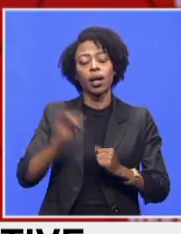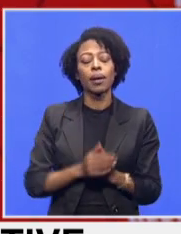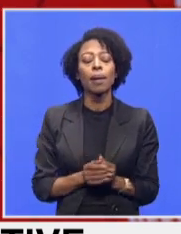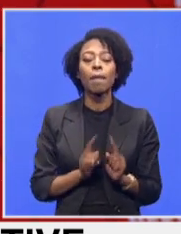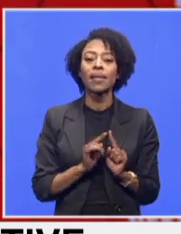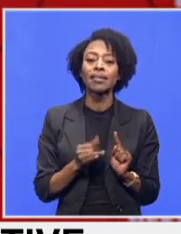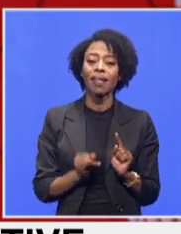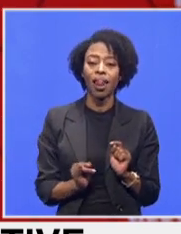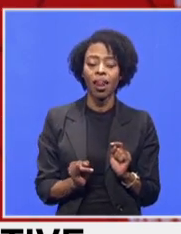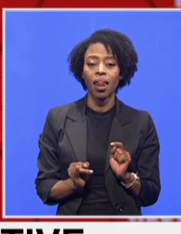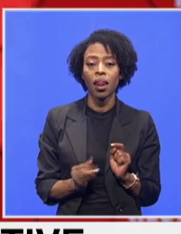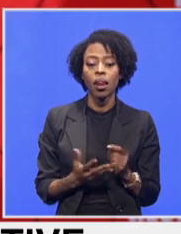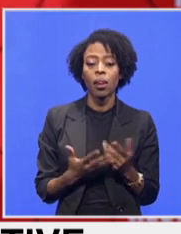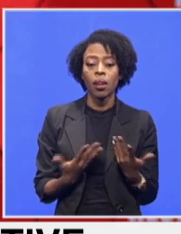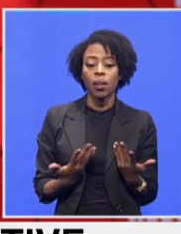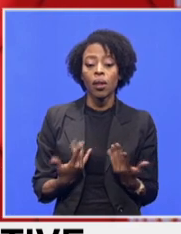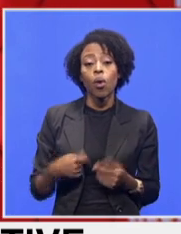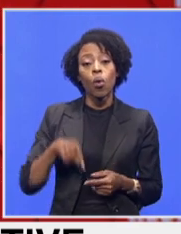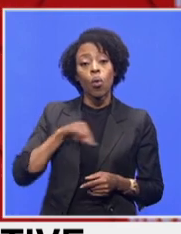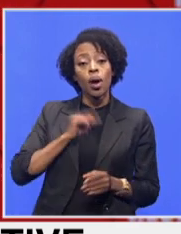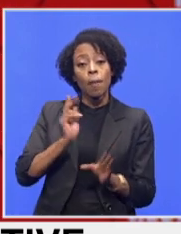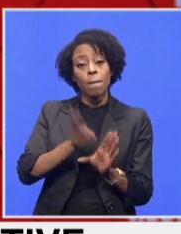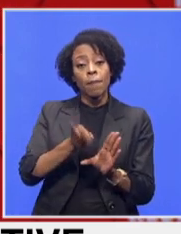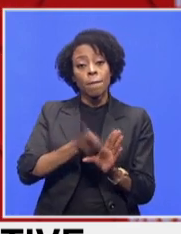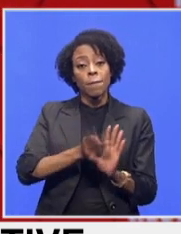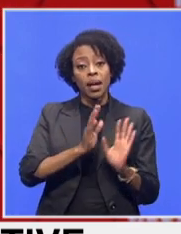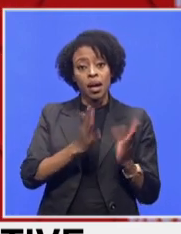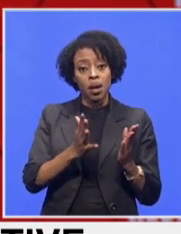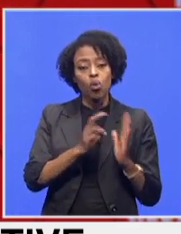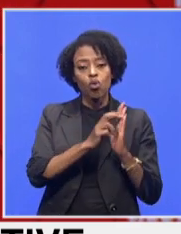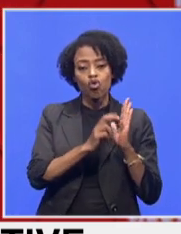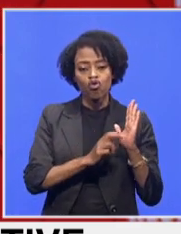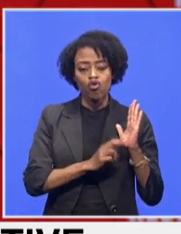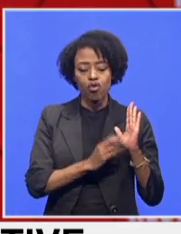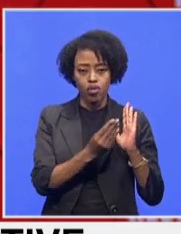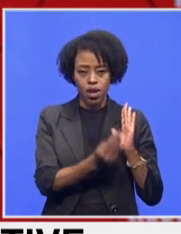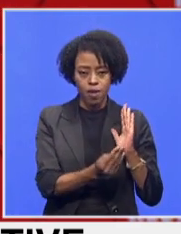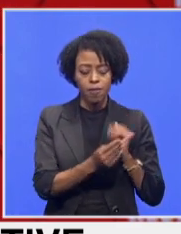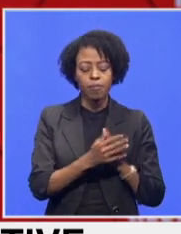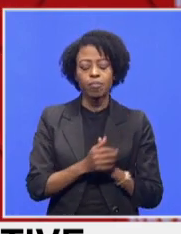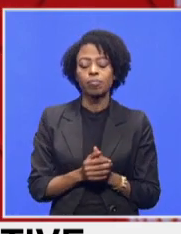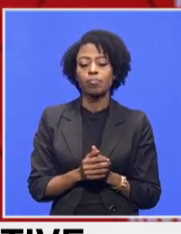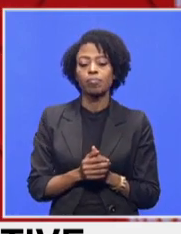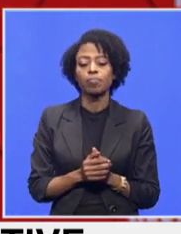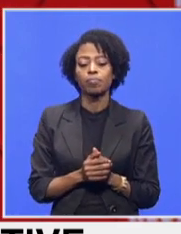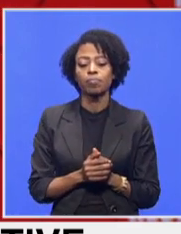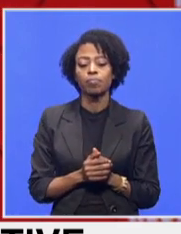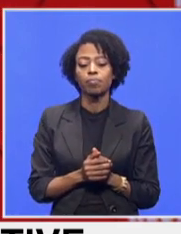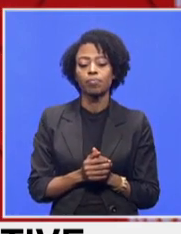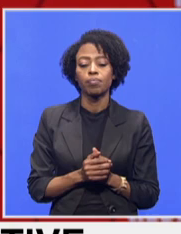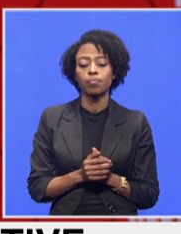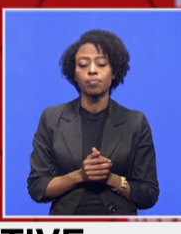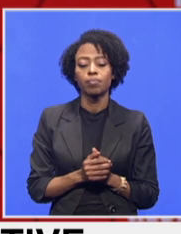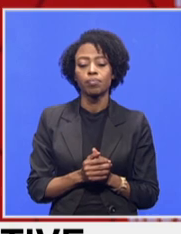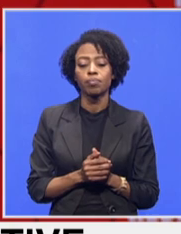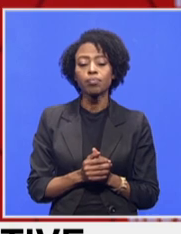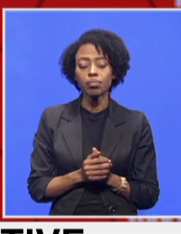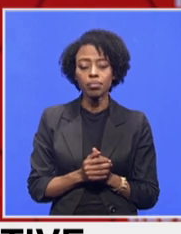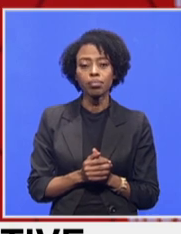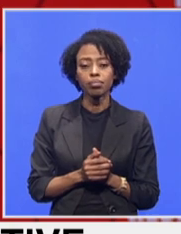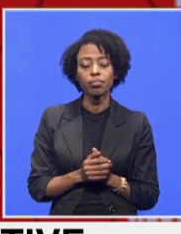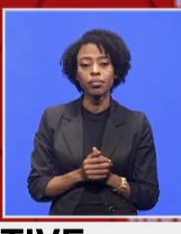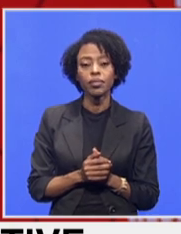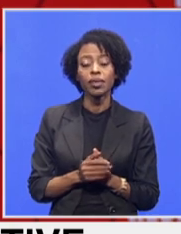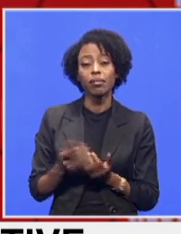However, our participation has conditions which have been ironed out in